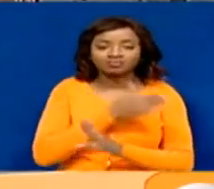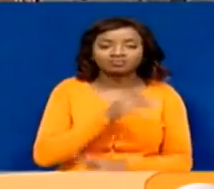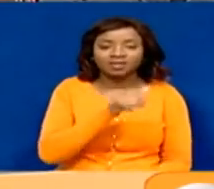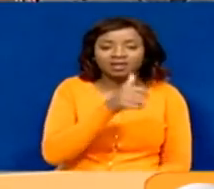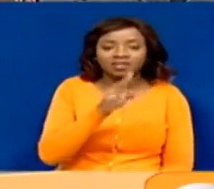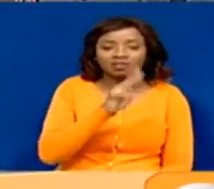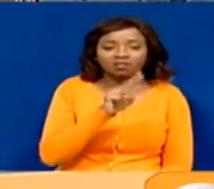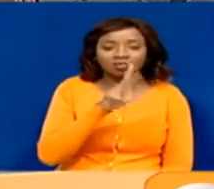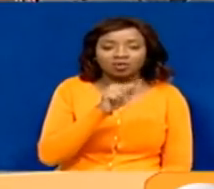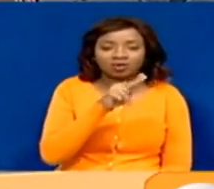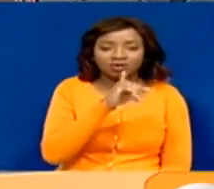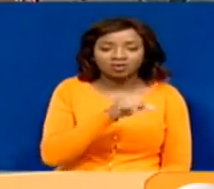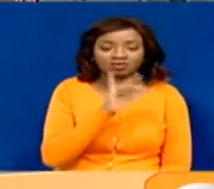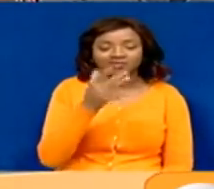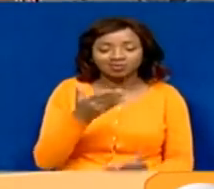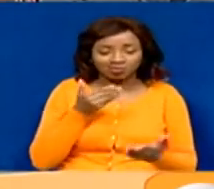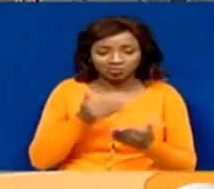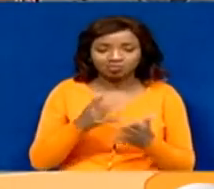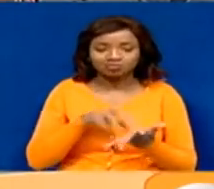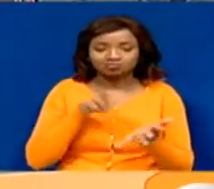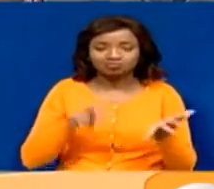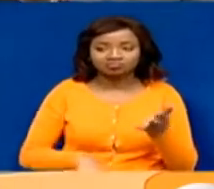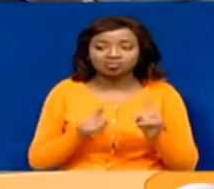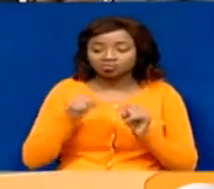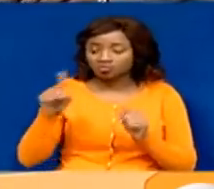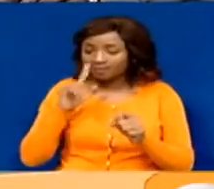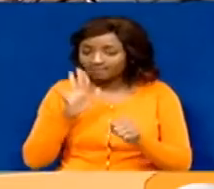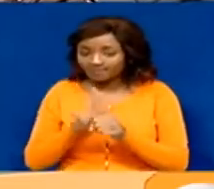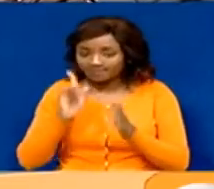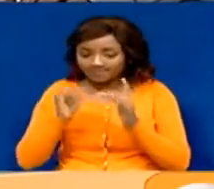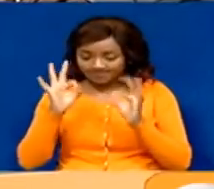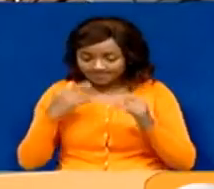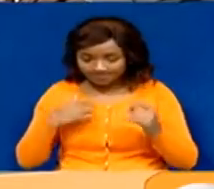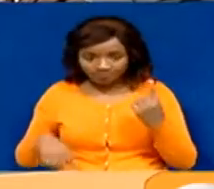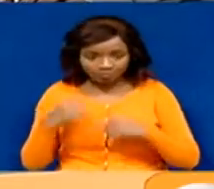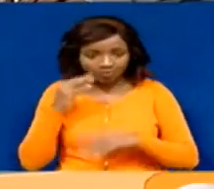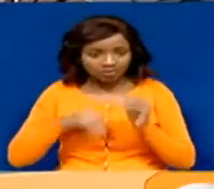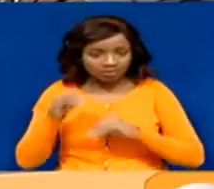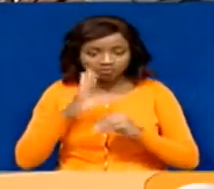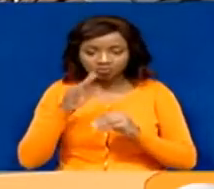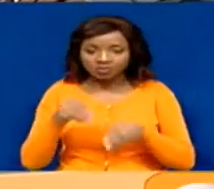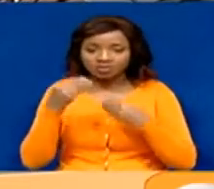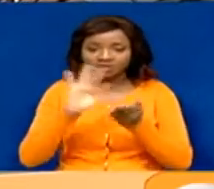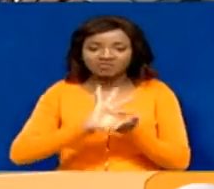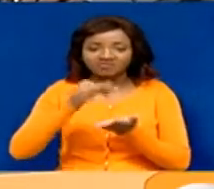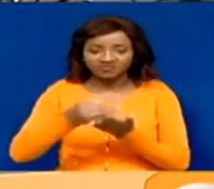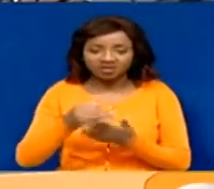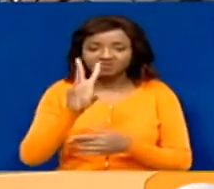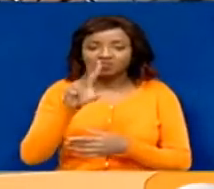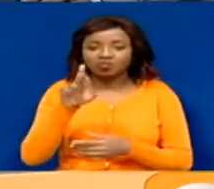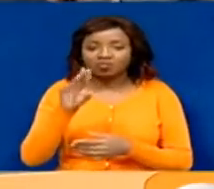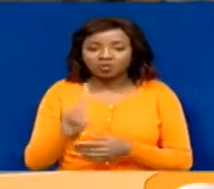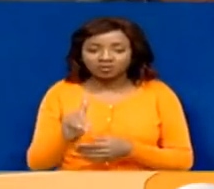Iria in this year's general election. Well, Kang'ata promising rather to introduce a ward development fund to